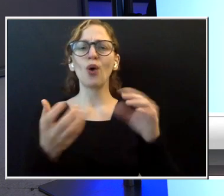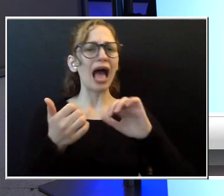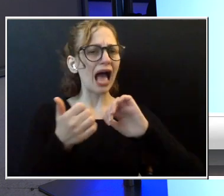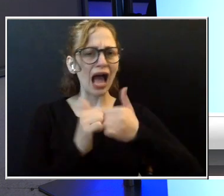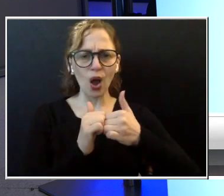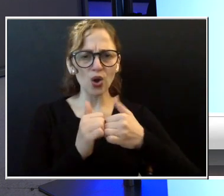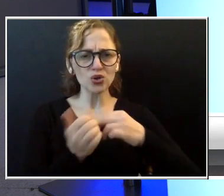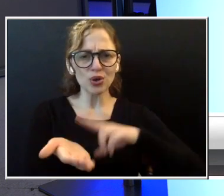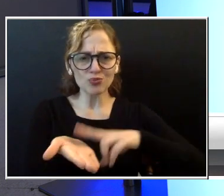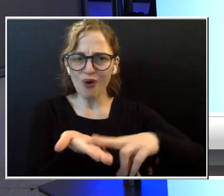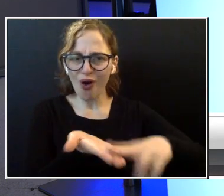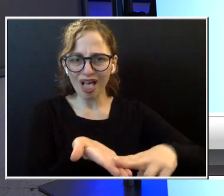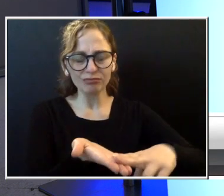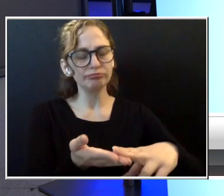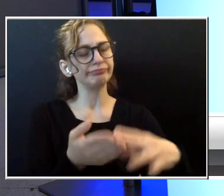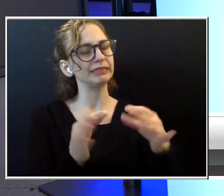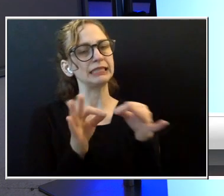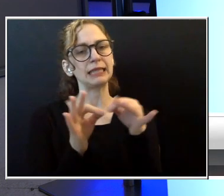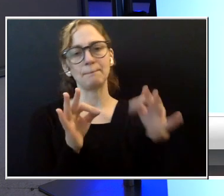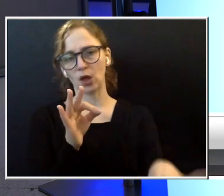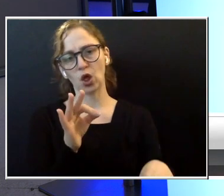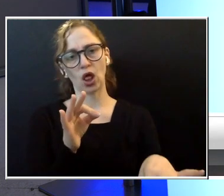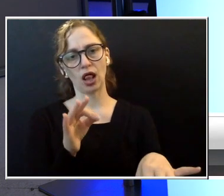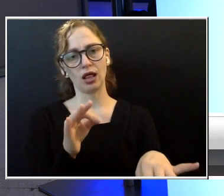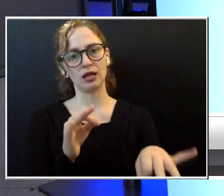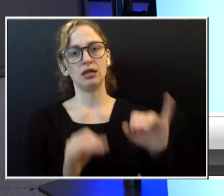simple. Go to